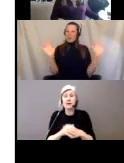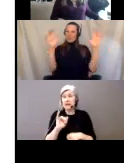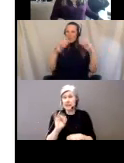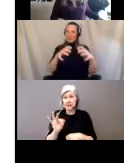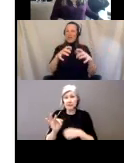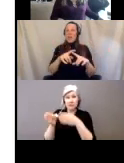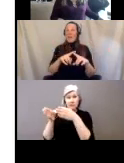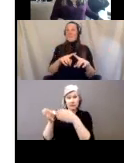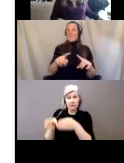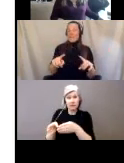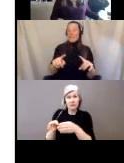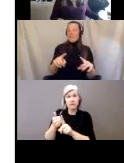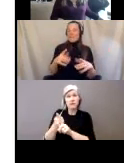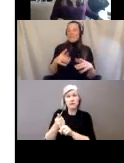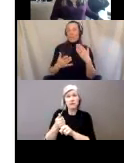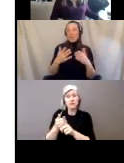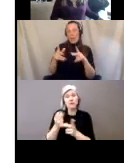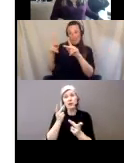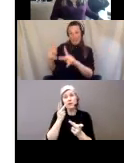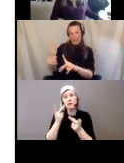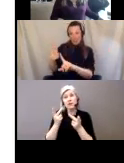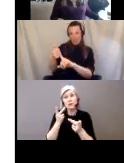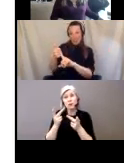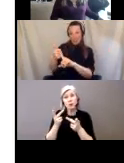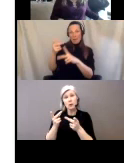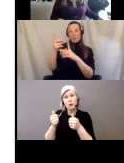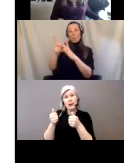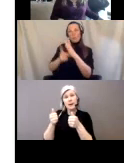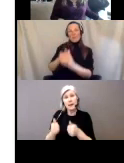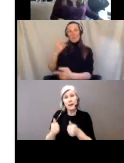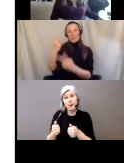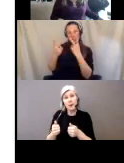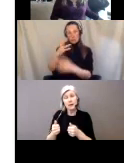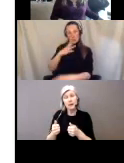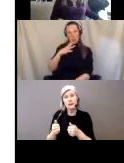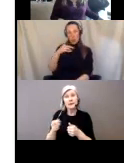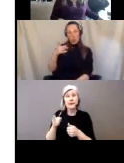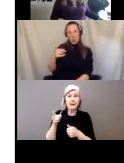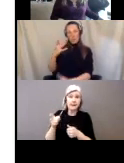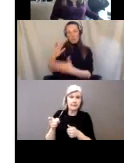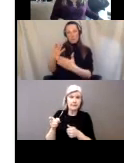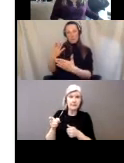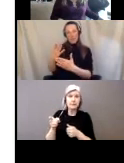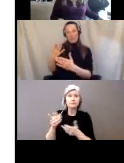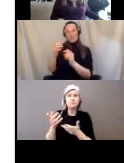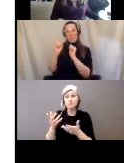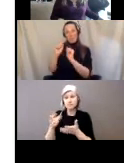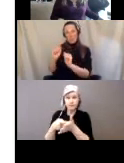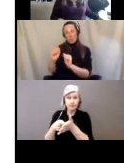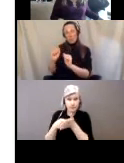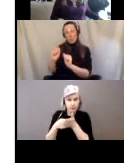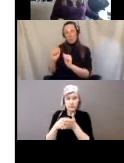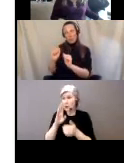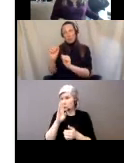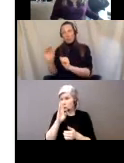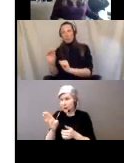visual impairment could fall into that at-risk category under phase 2 if they require direct support care